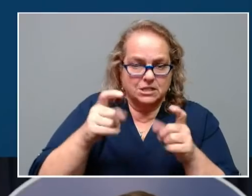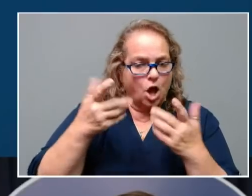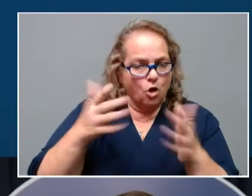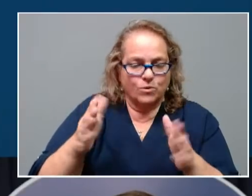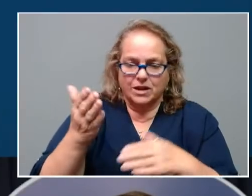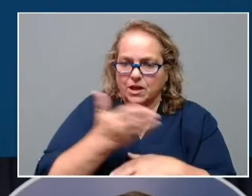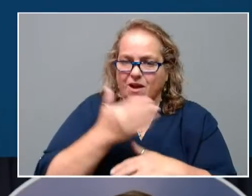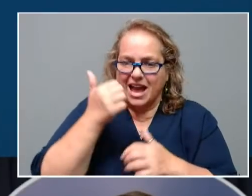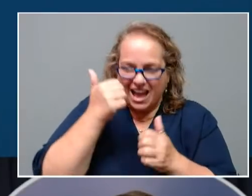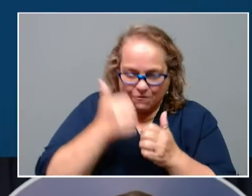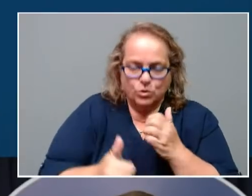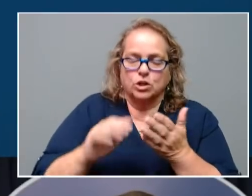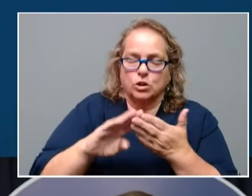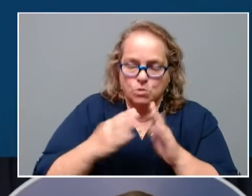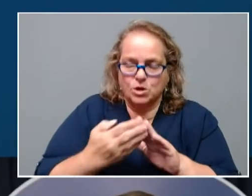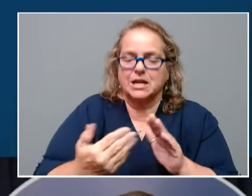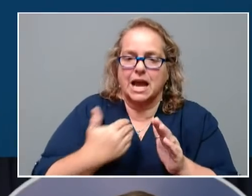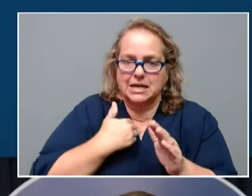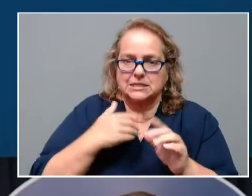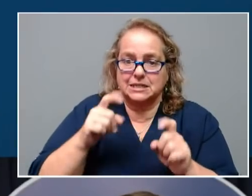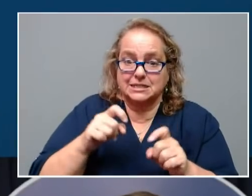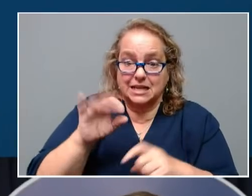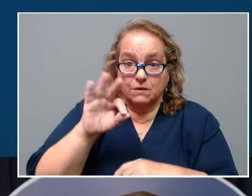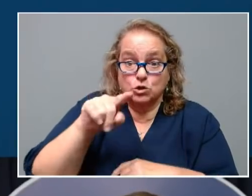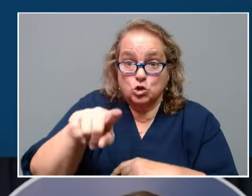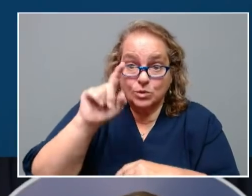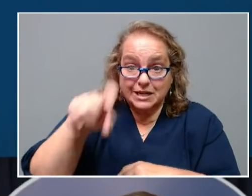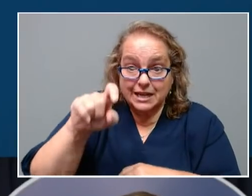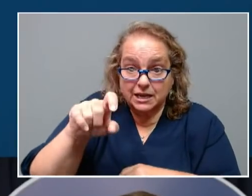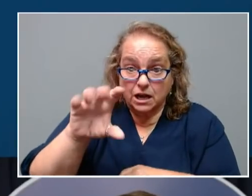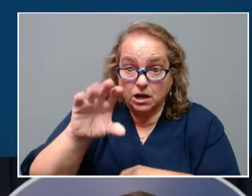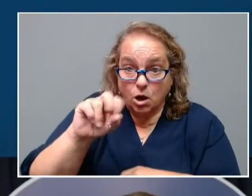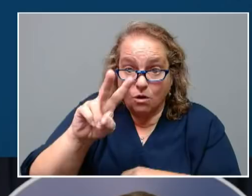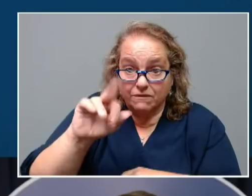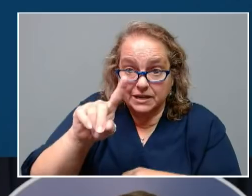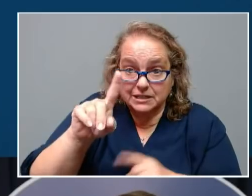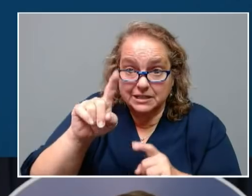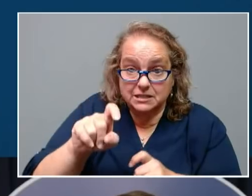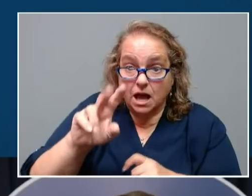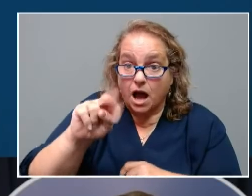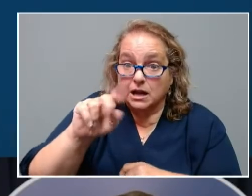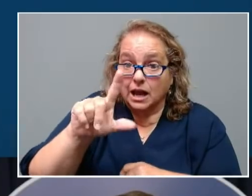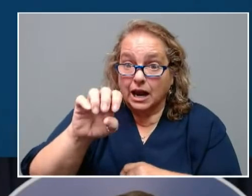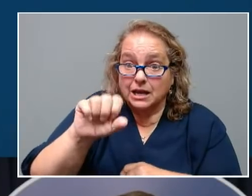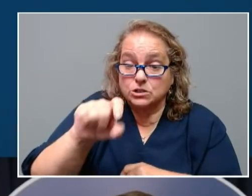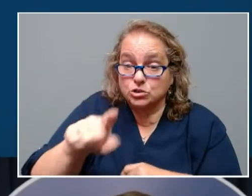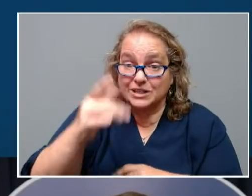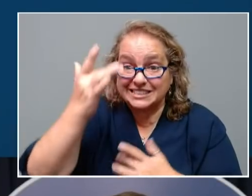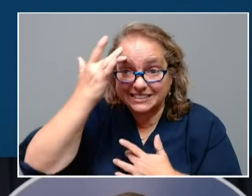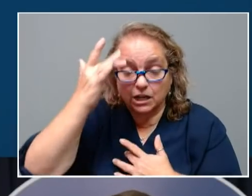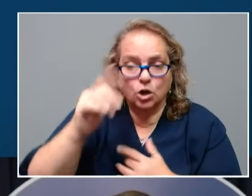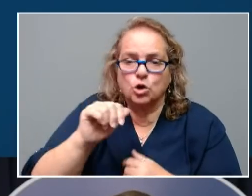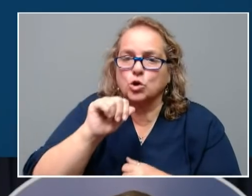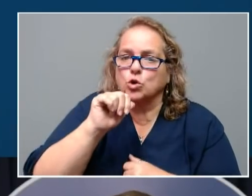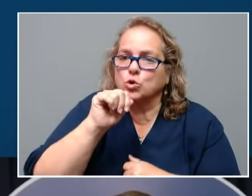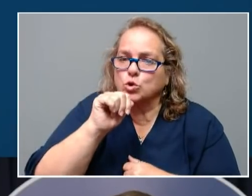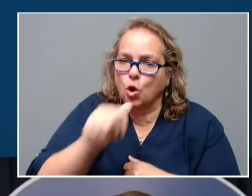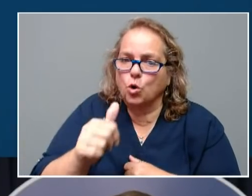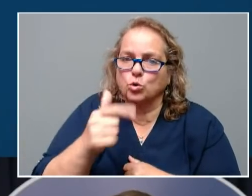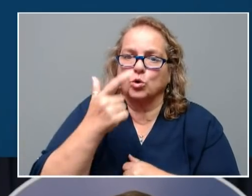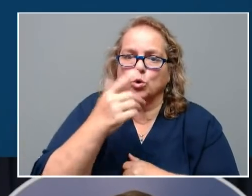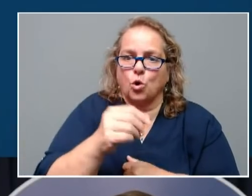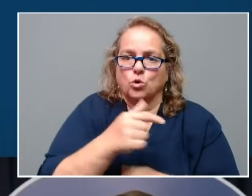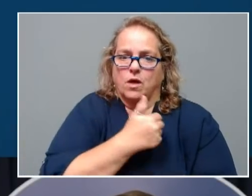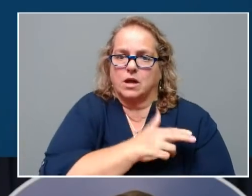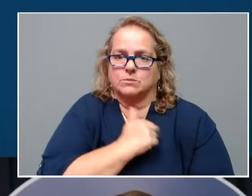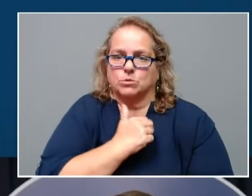Remember, if you need a COVID test, unless you're really sick, you should not be going to the hospital to get it. If you do,